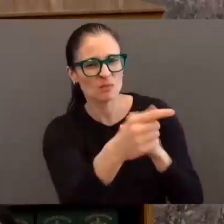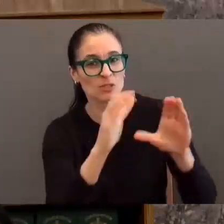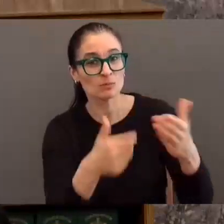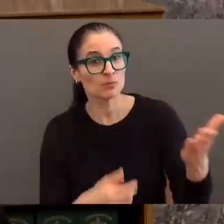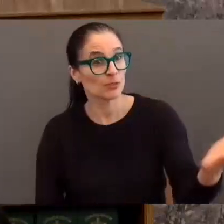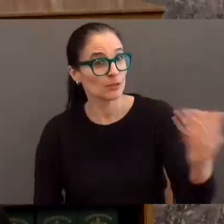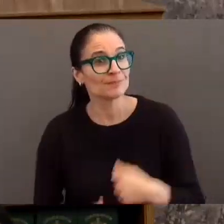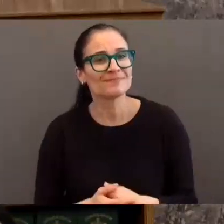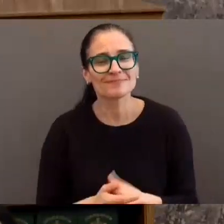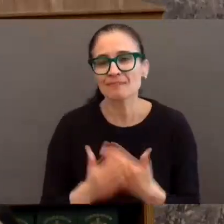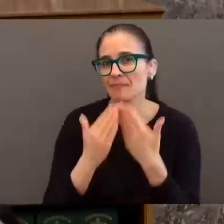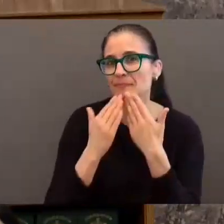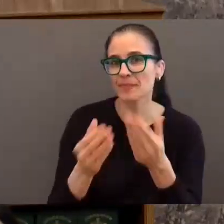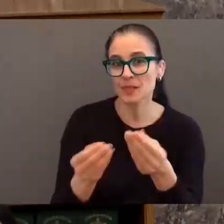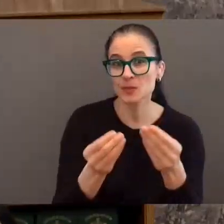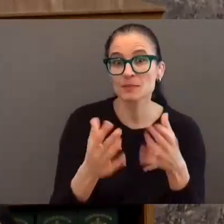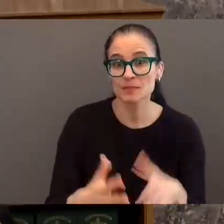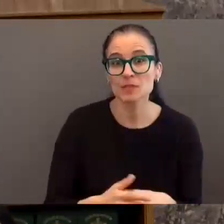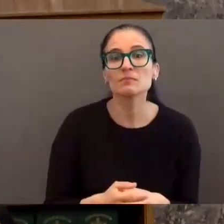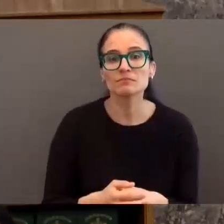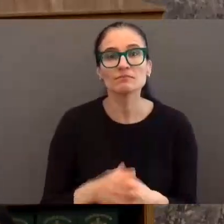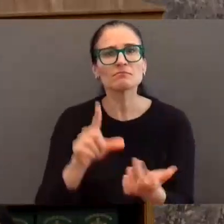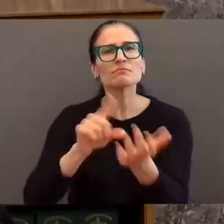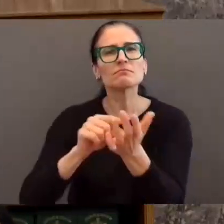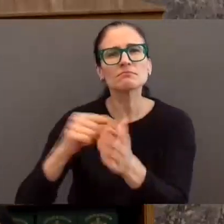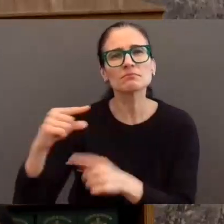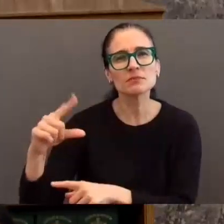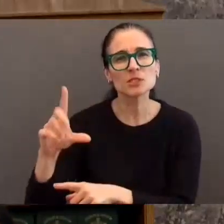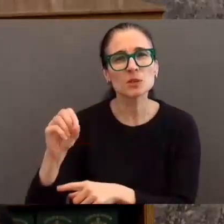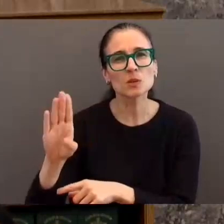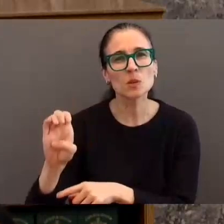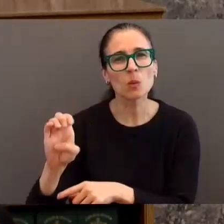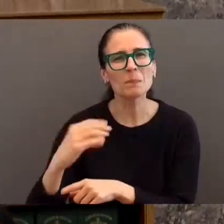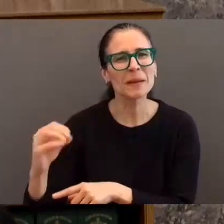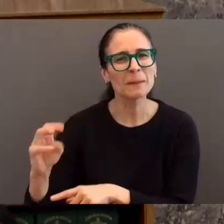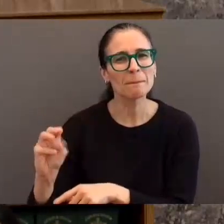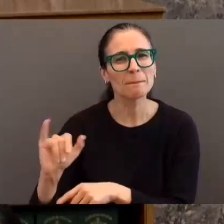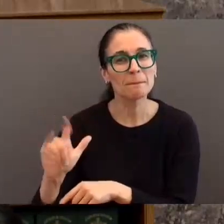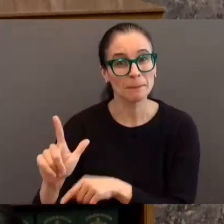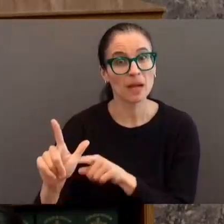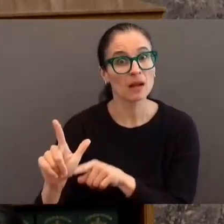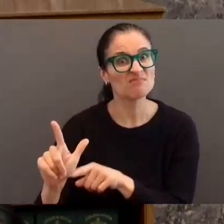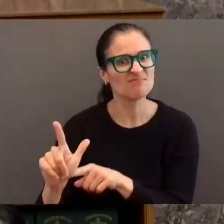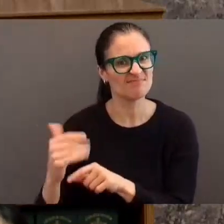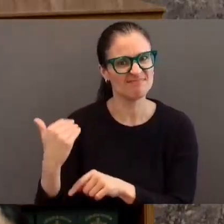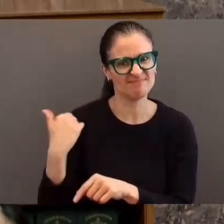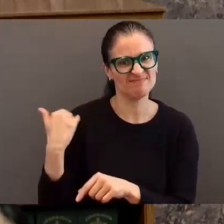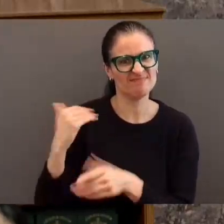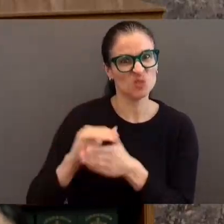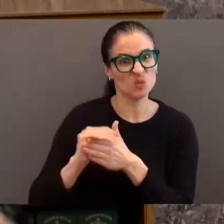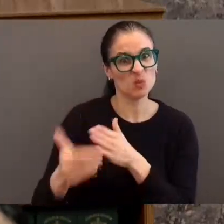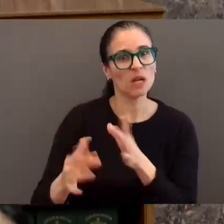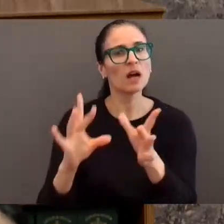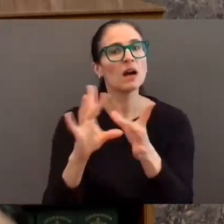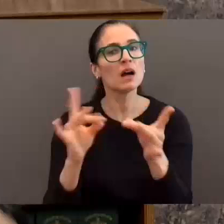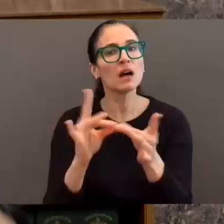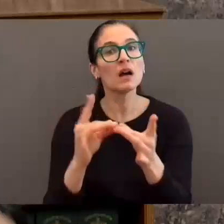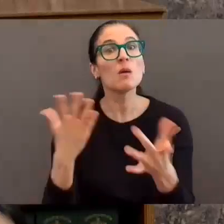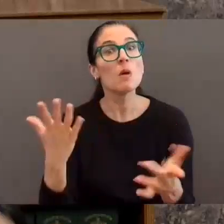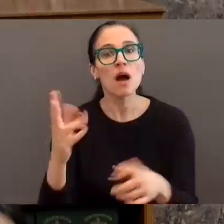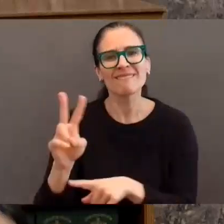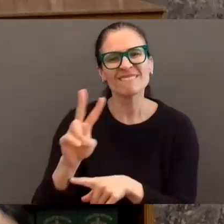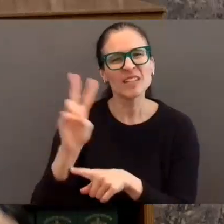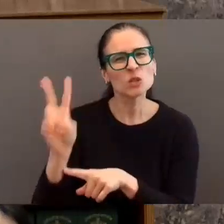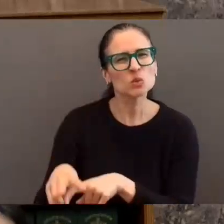expose over the weekend laid bare the devastating reality on Victoria's Pandora Drive, or Pandora Avenue, where addiction, death and